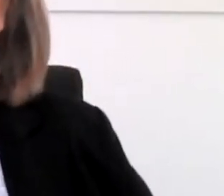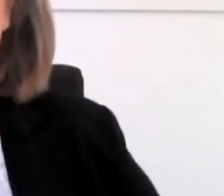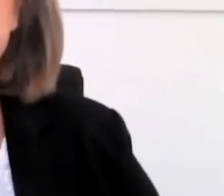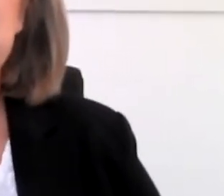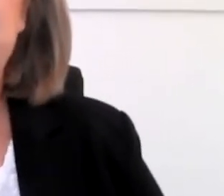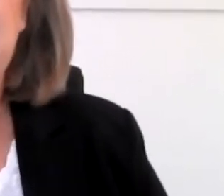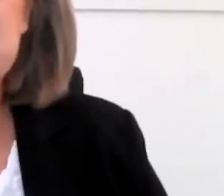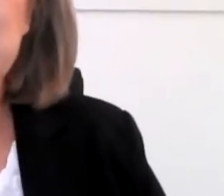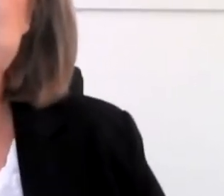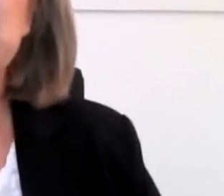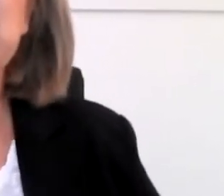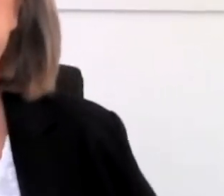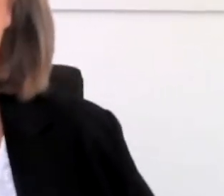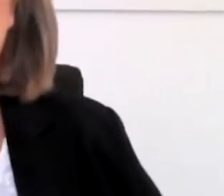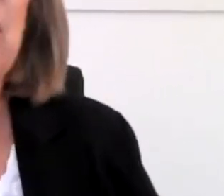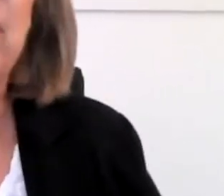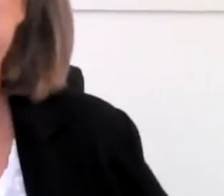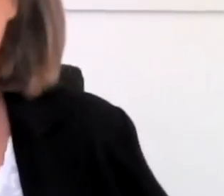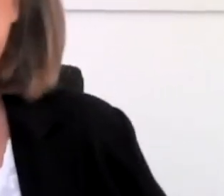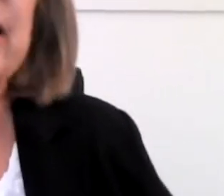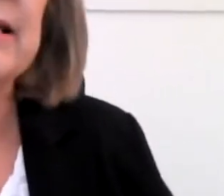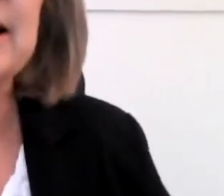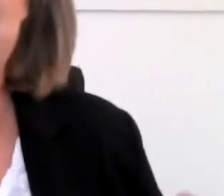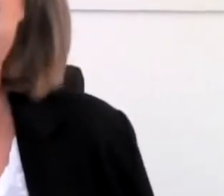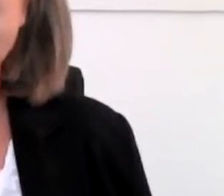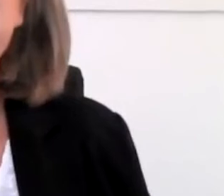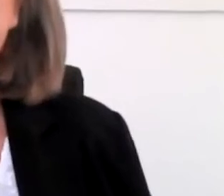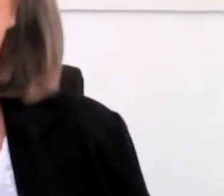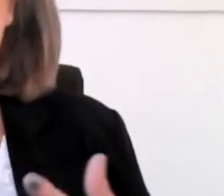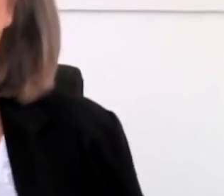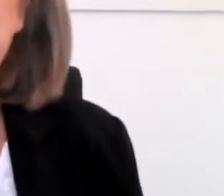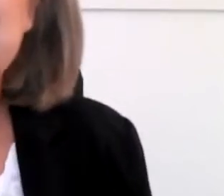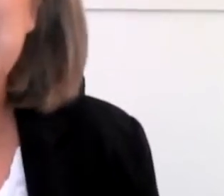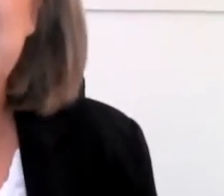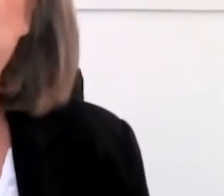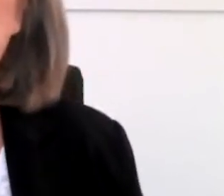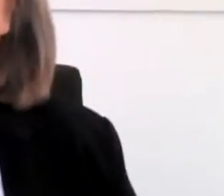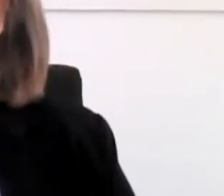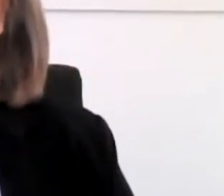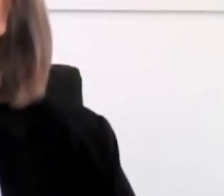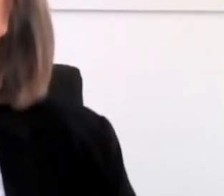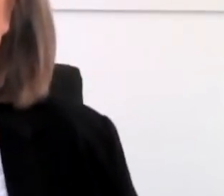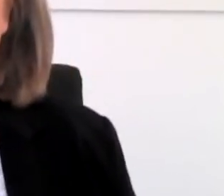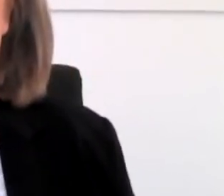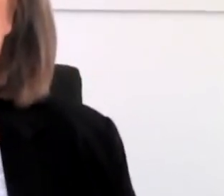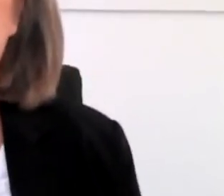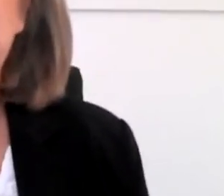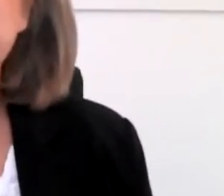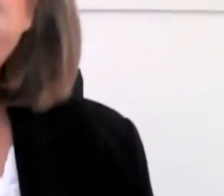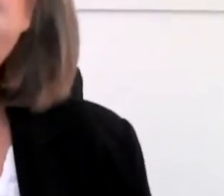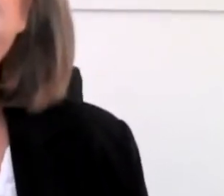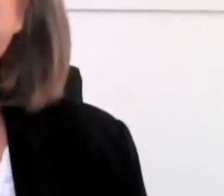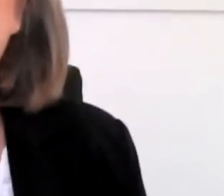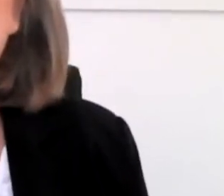domestic violence and you've got substance abuse all co-occurring in the same family. And until 1994, no one had studied